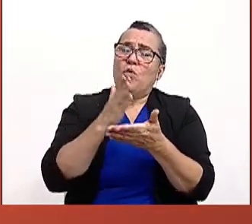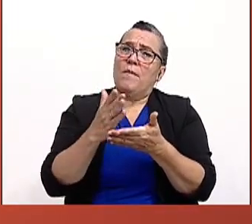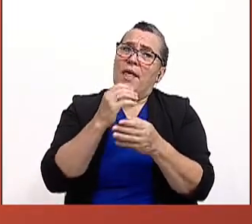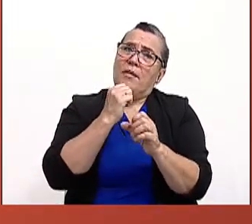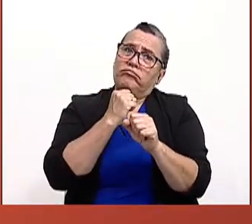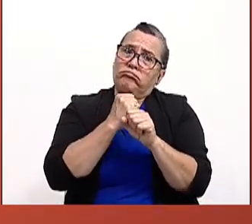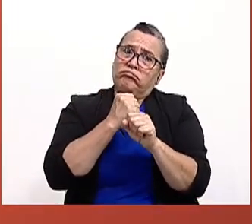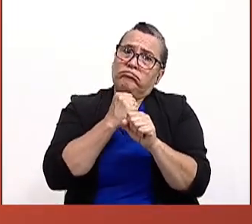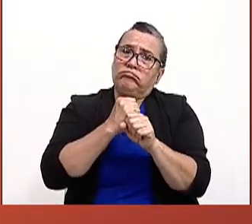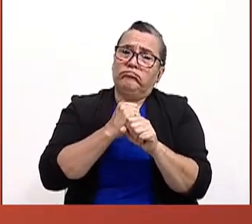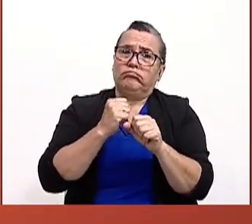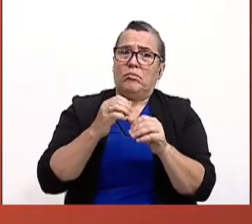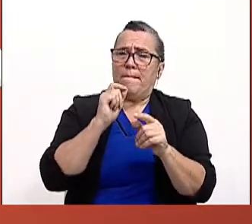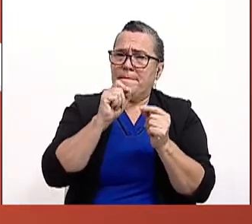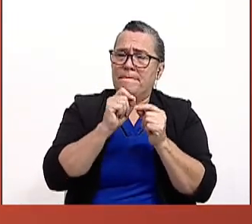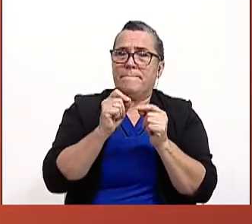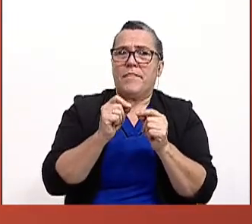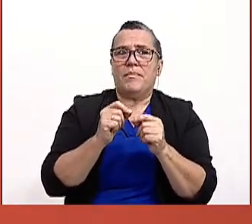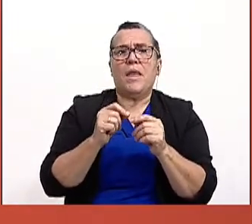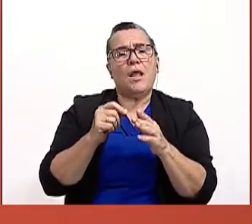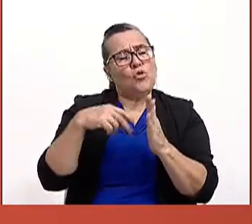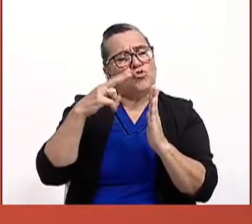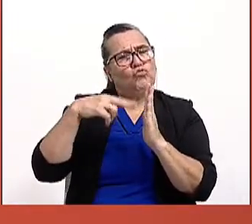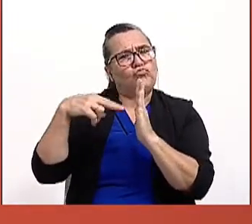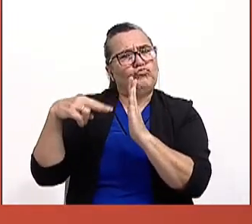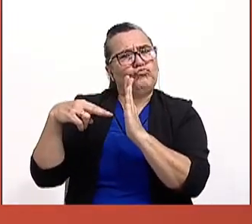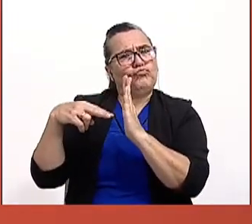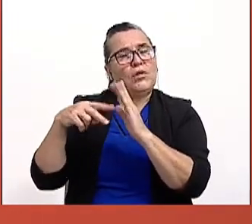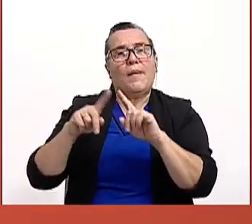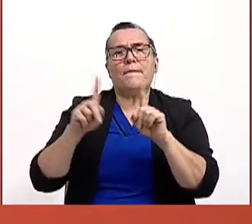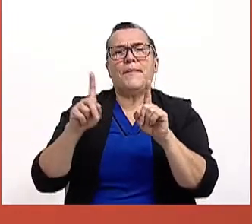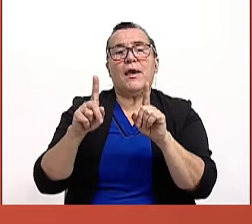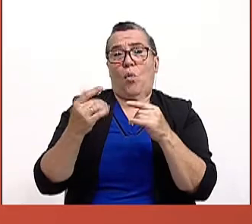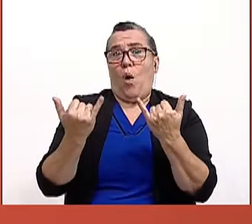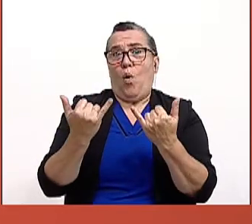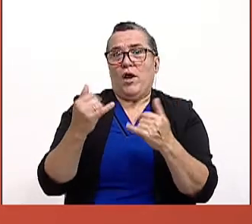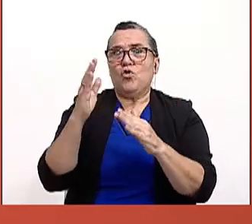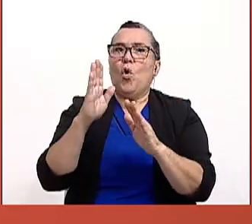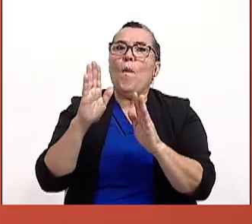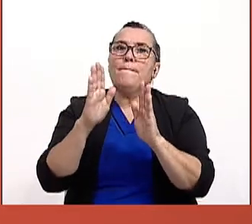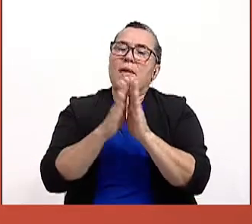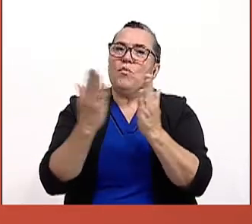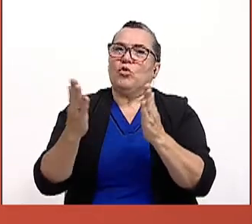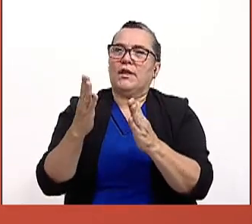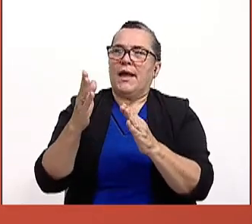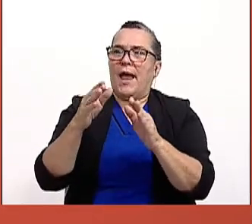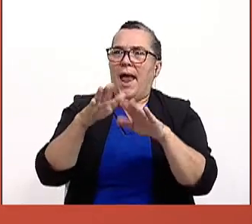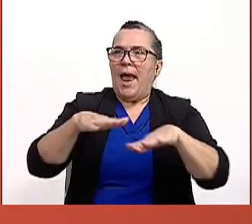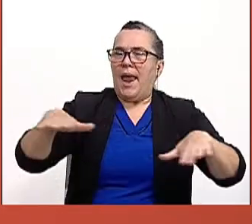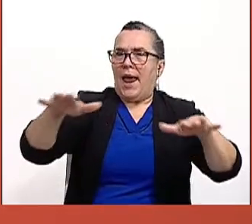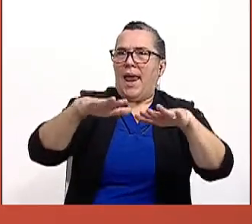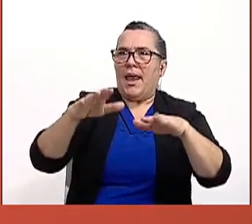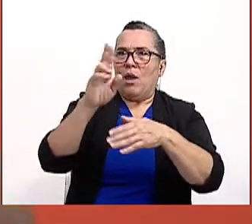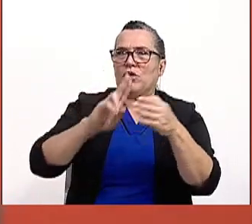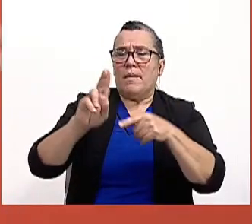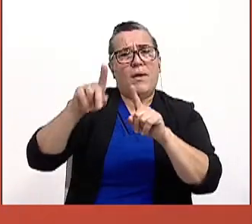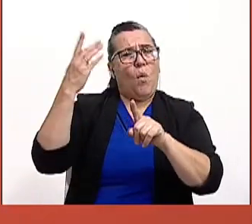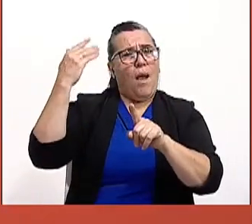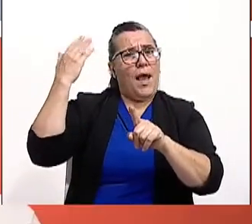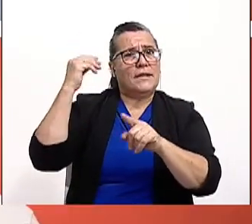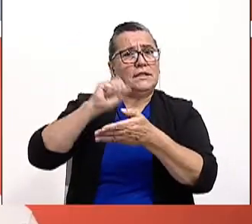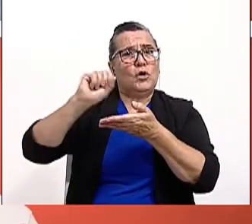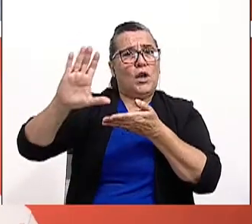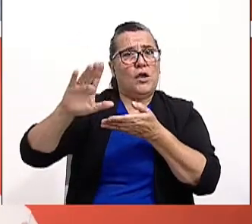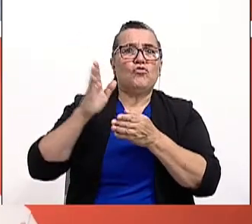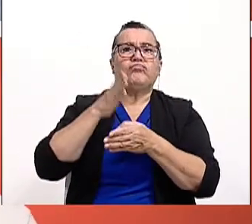I have a library right on campus now, but back when I was in high school, I was used to going to our national